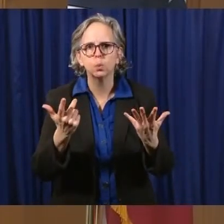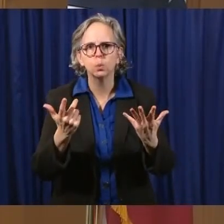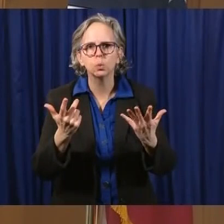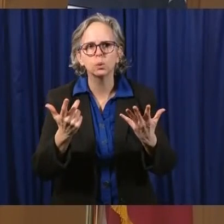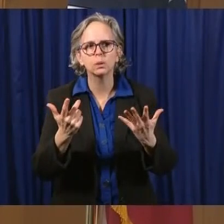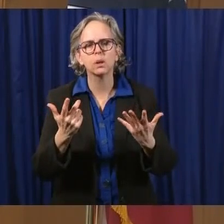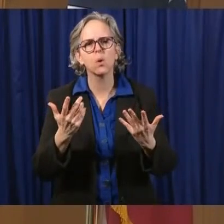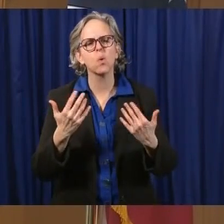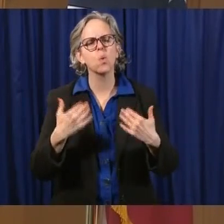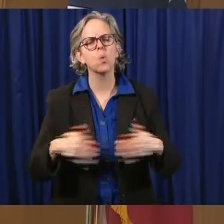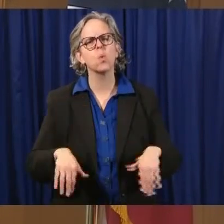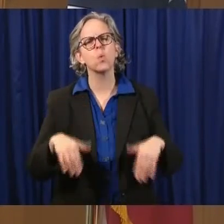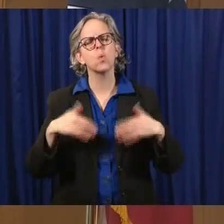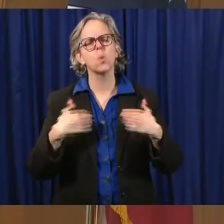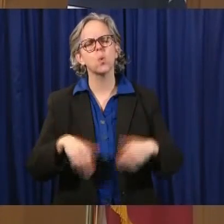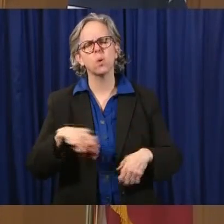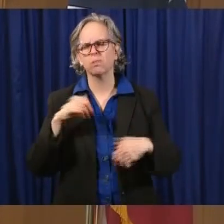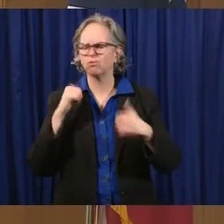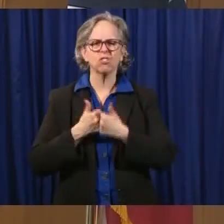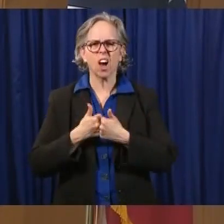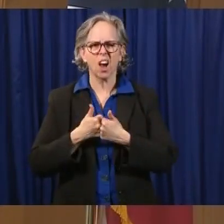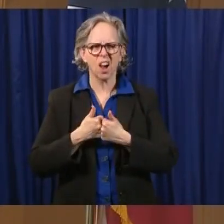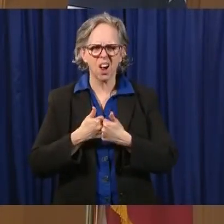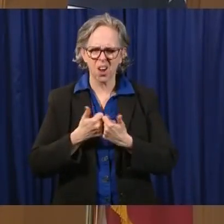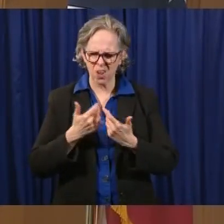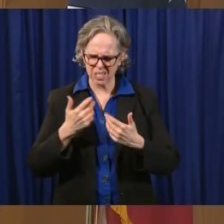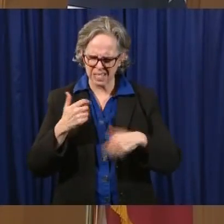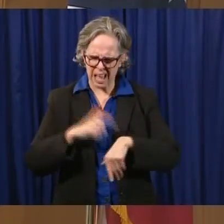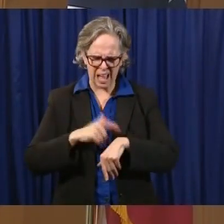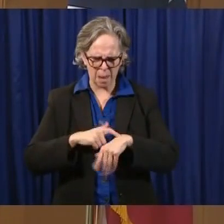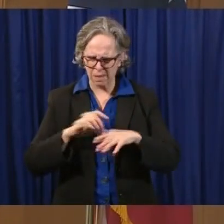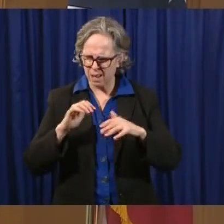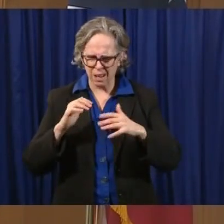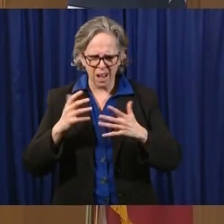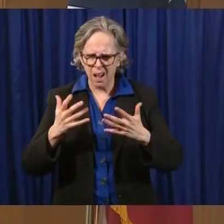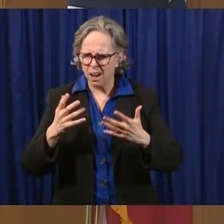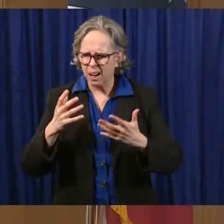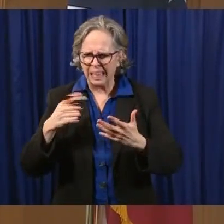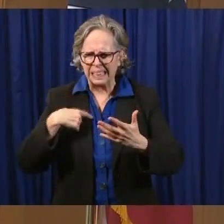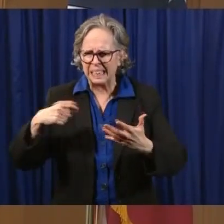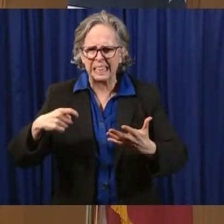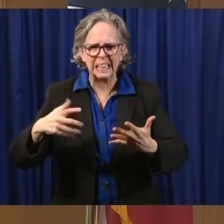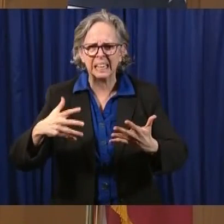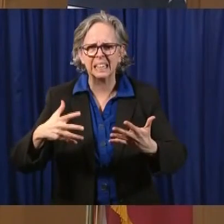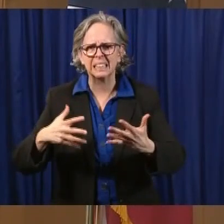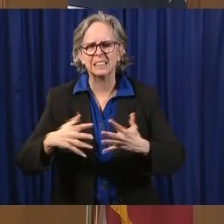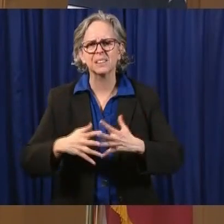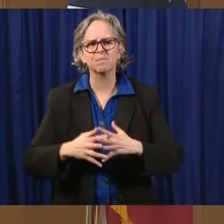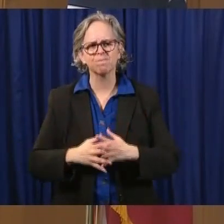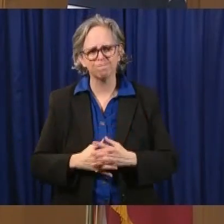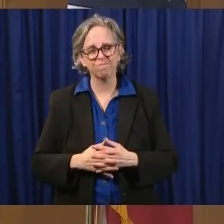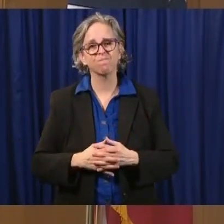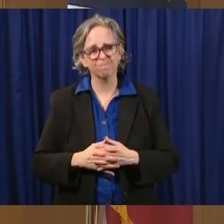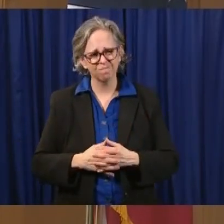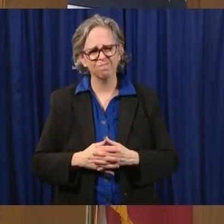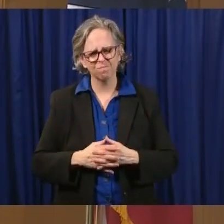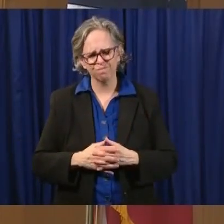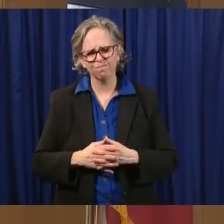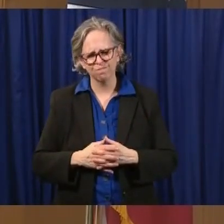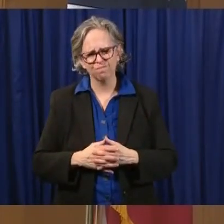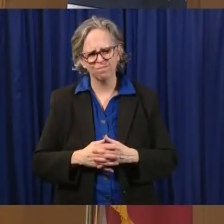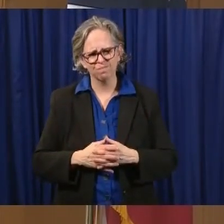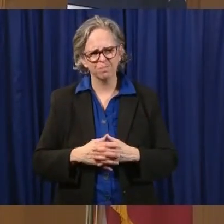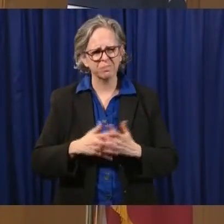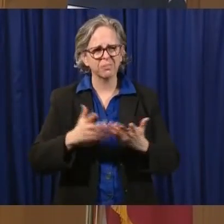are difficult, very difficult times. We have really turned to Ohio